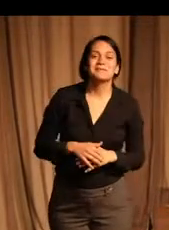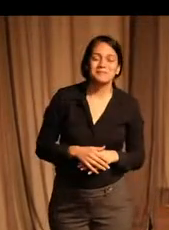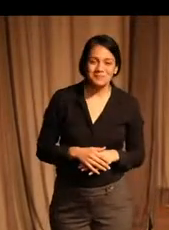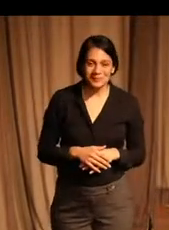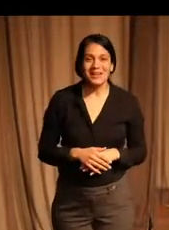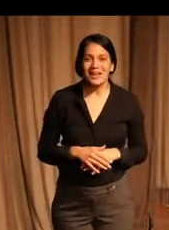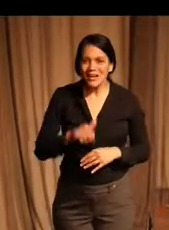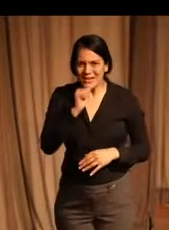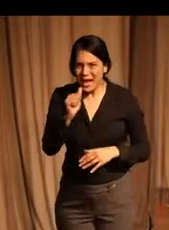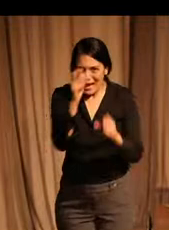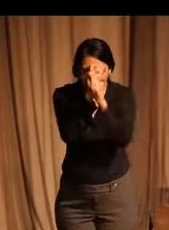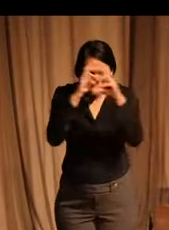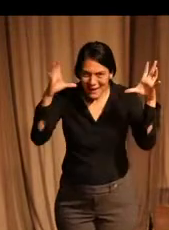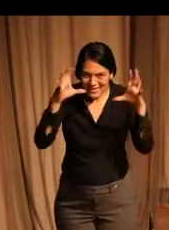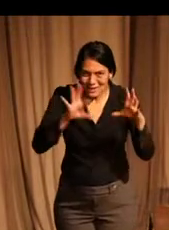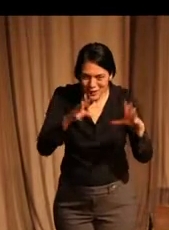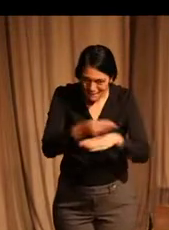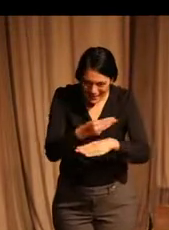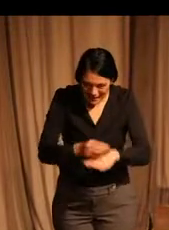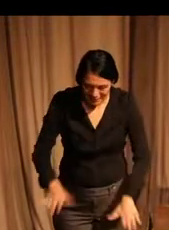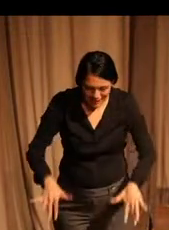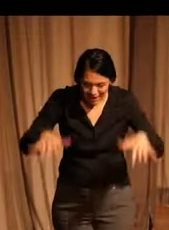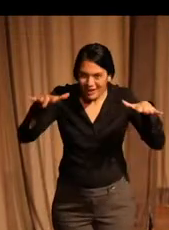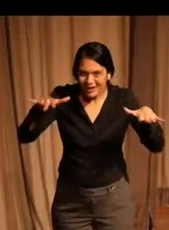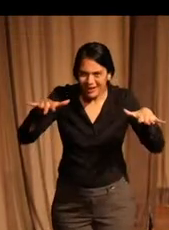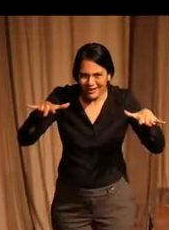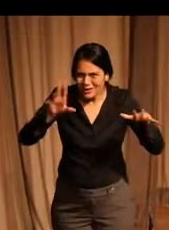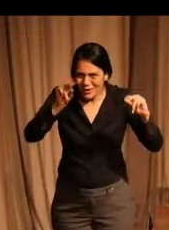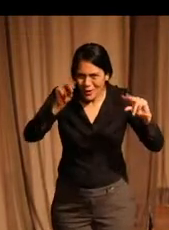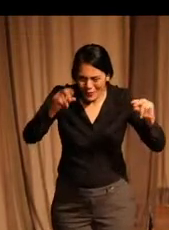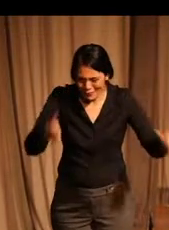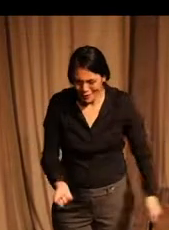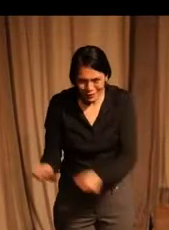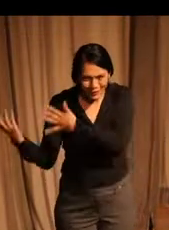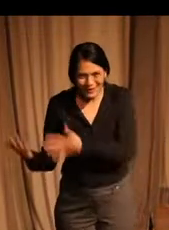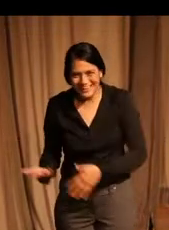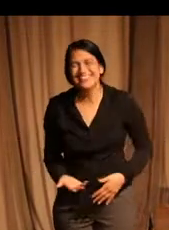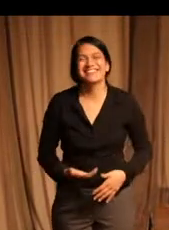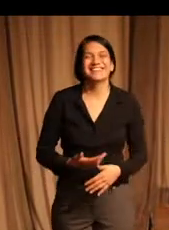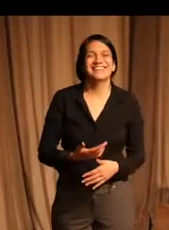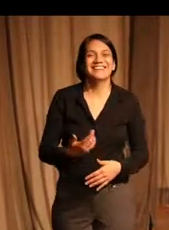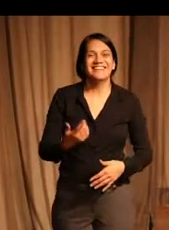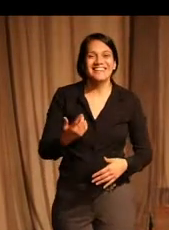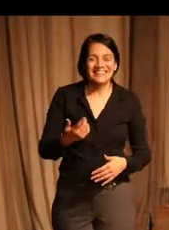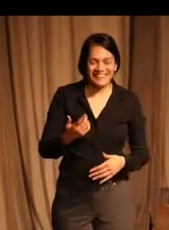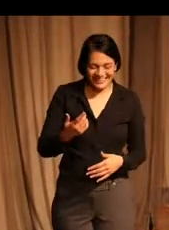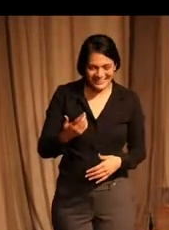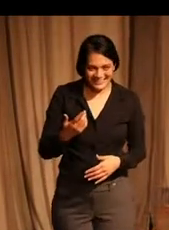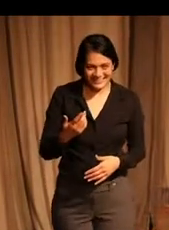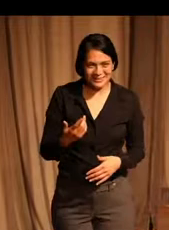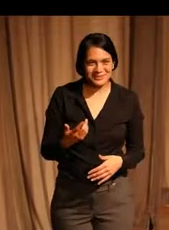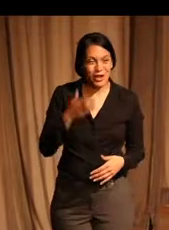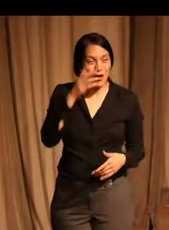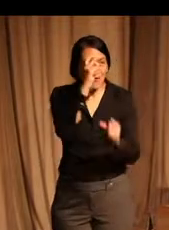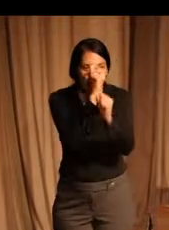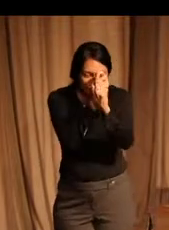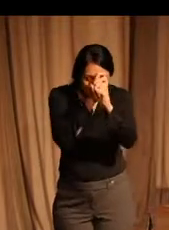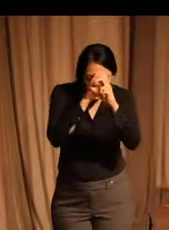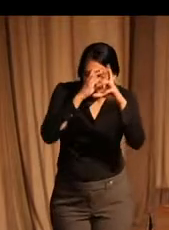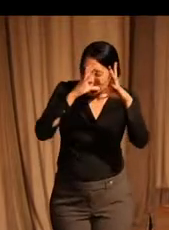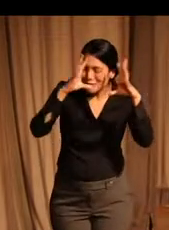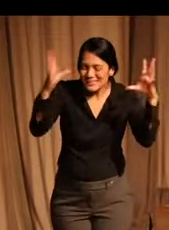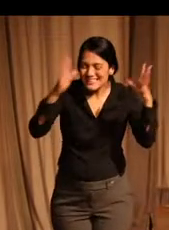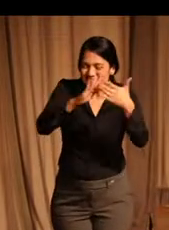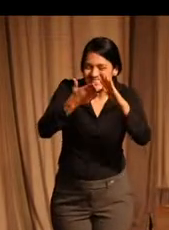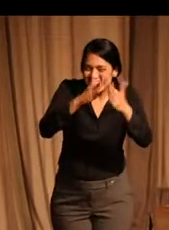is not. Let's take the underwater part out of it. It's a futuristic city under the water. Okay, it's